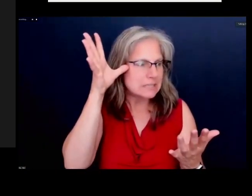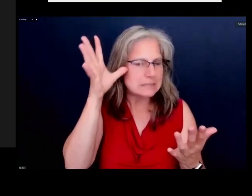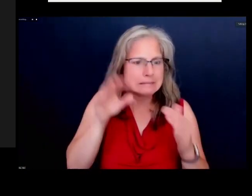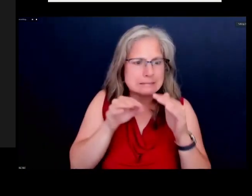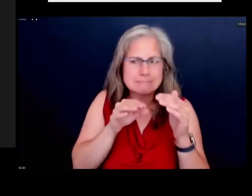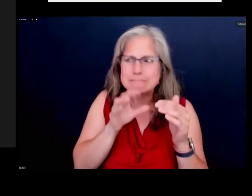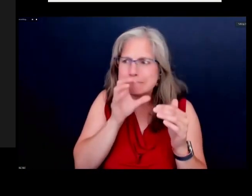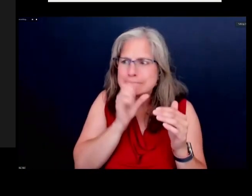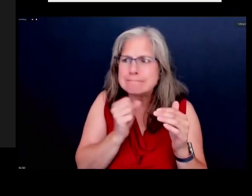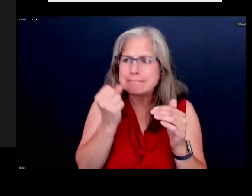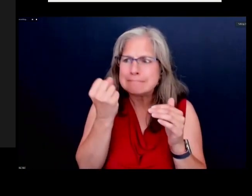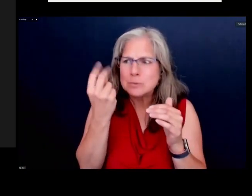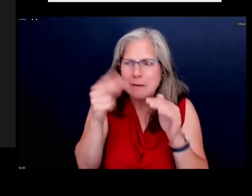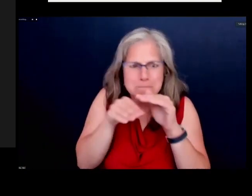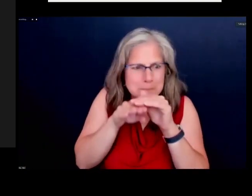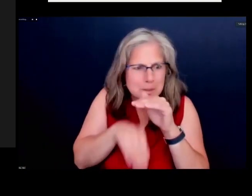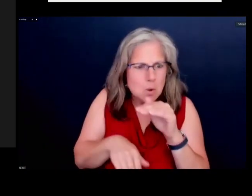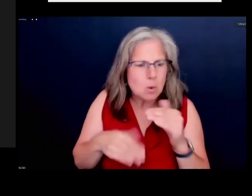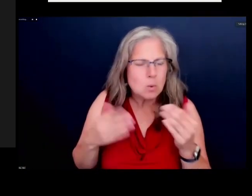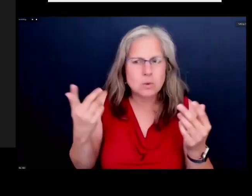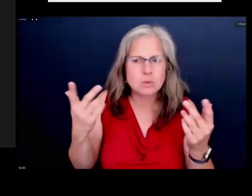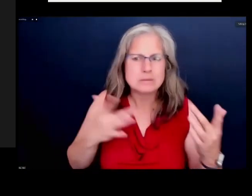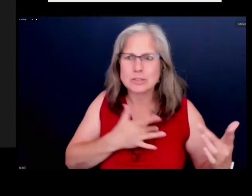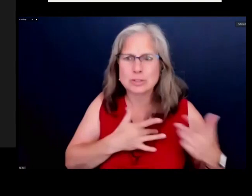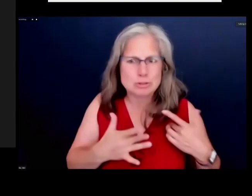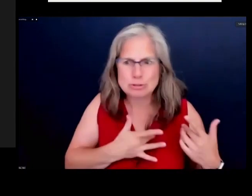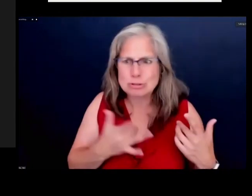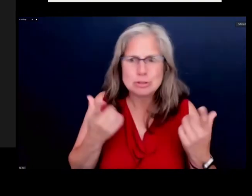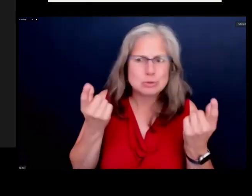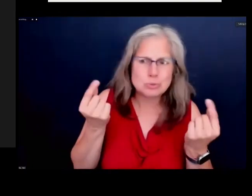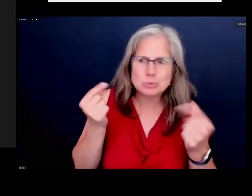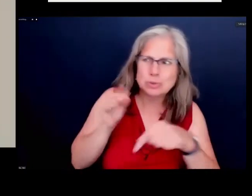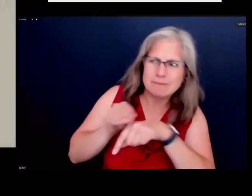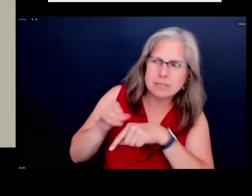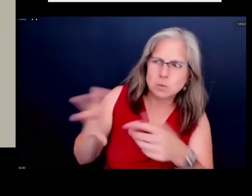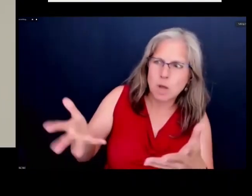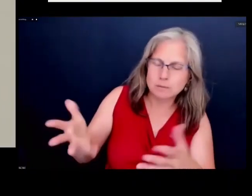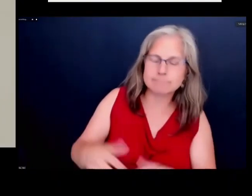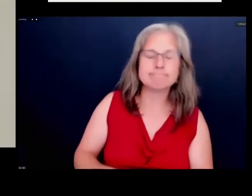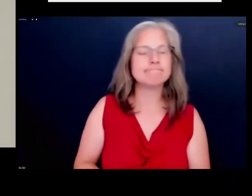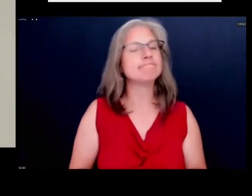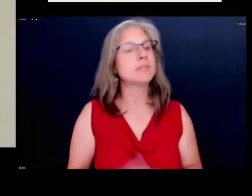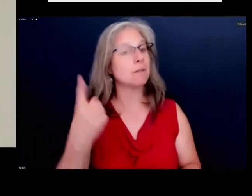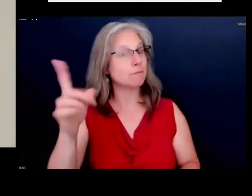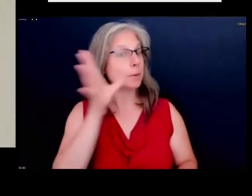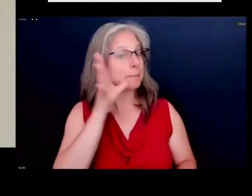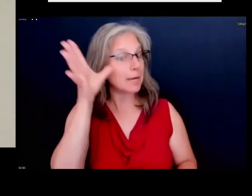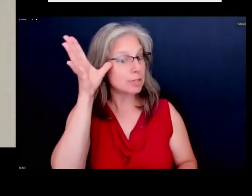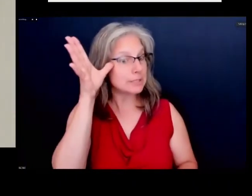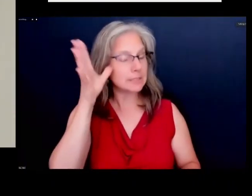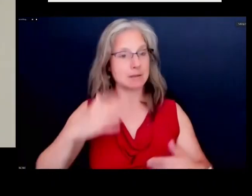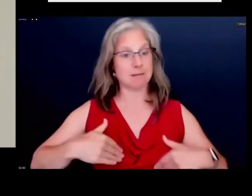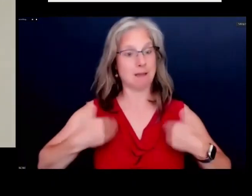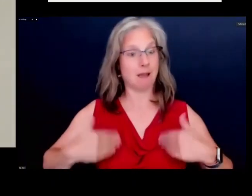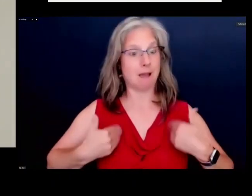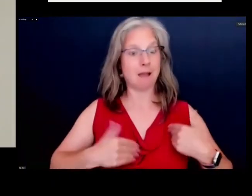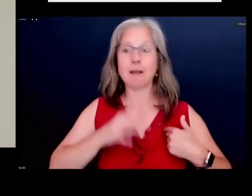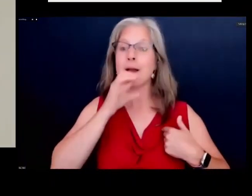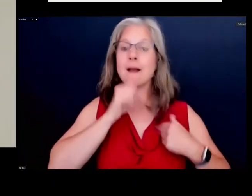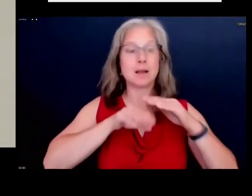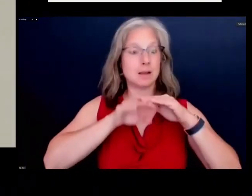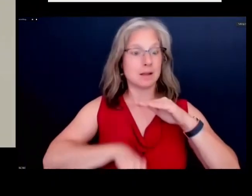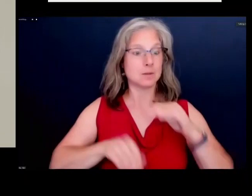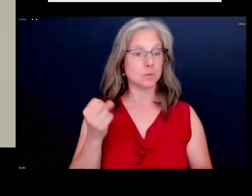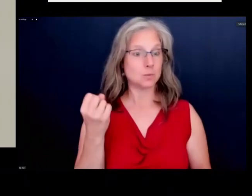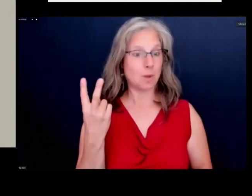that are 11 and below, and how concerned should they be, and what advice do you give them? The advice for parents who have children younger